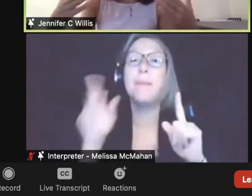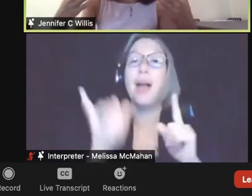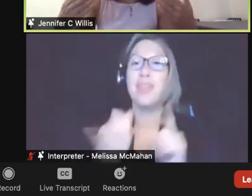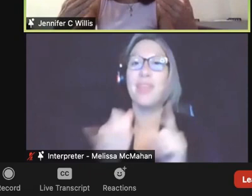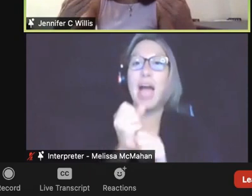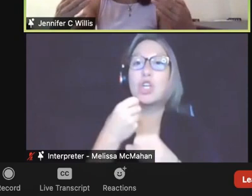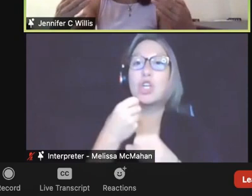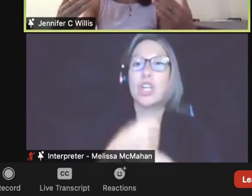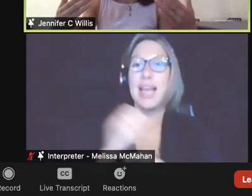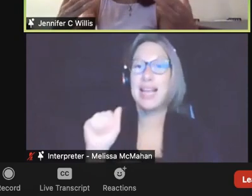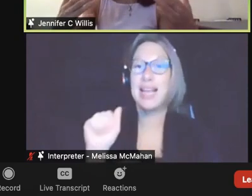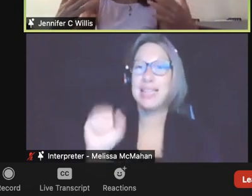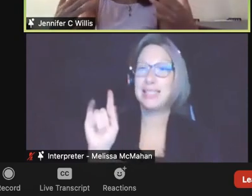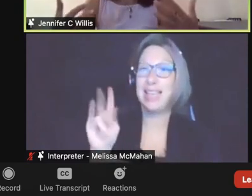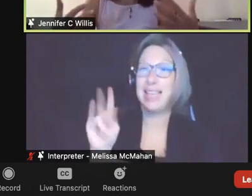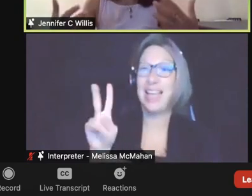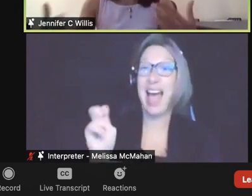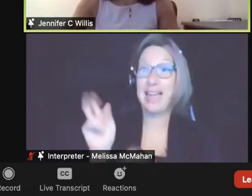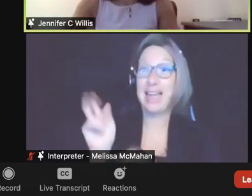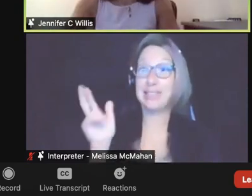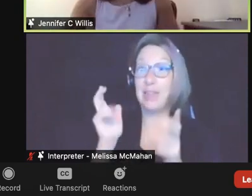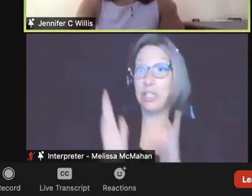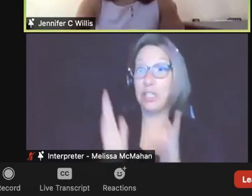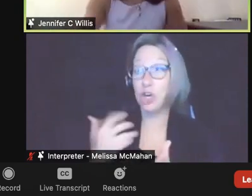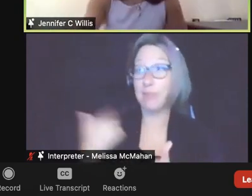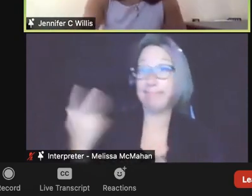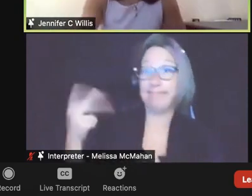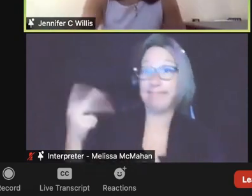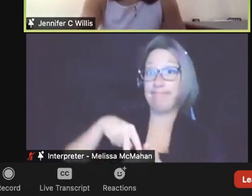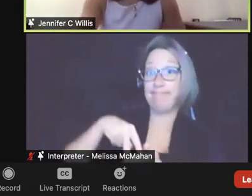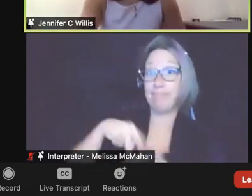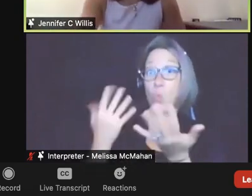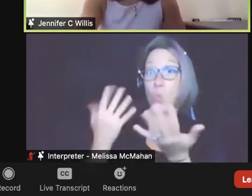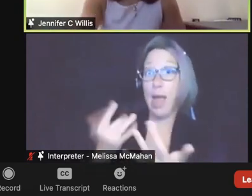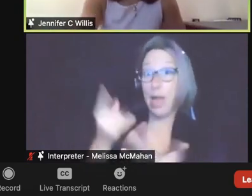an active listener waiting for you to tell me what you want me to do.